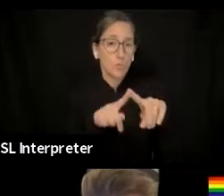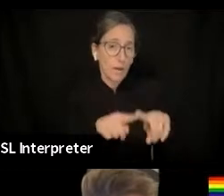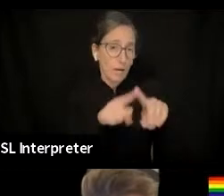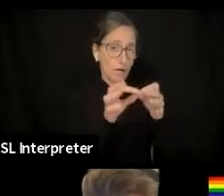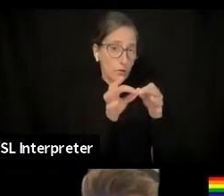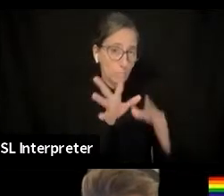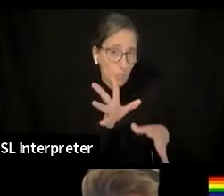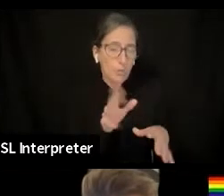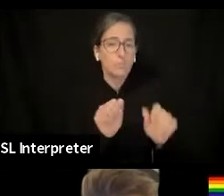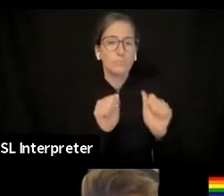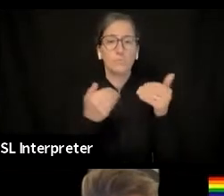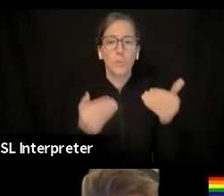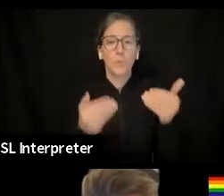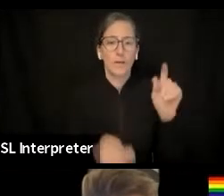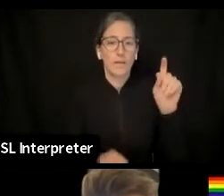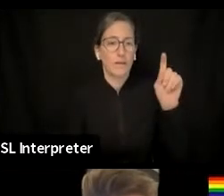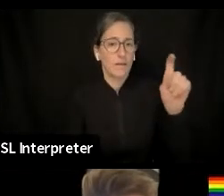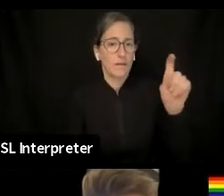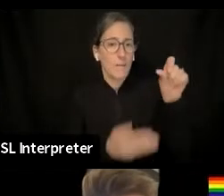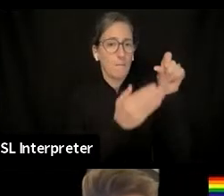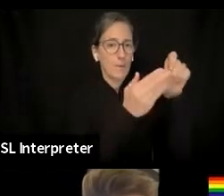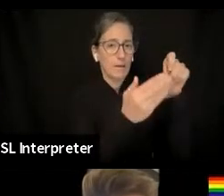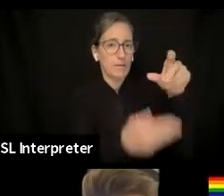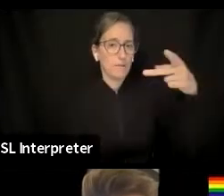pin this